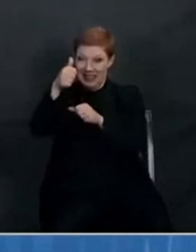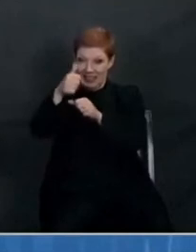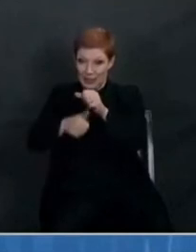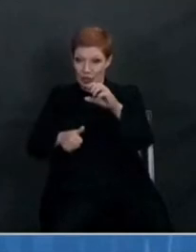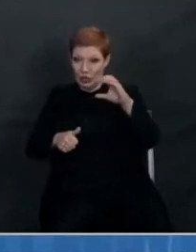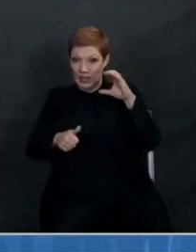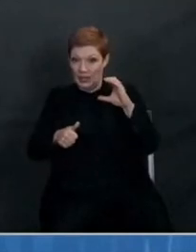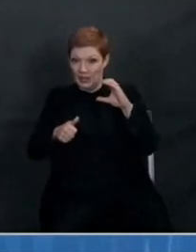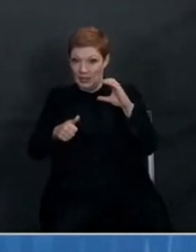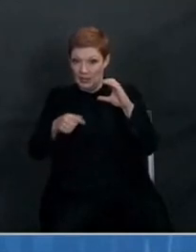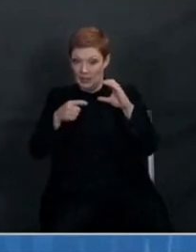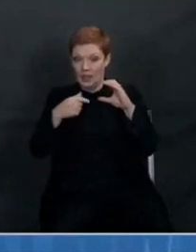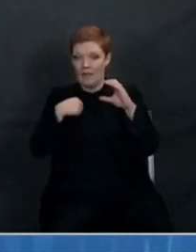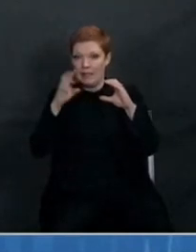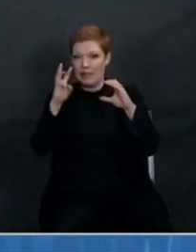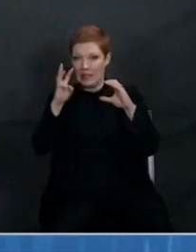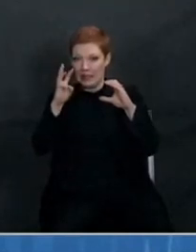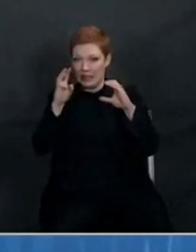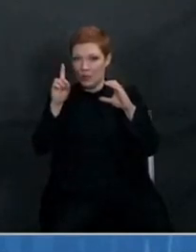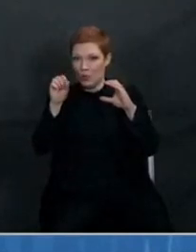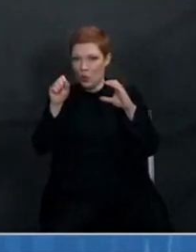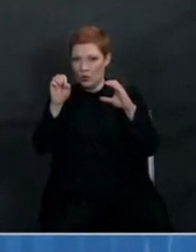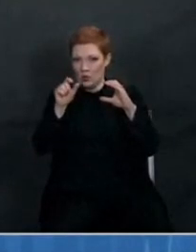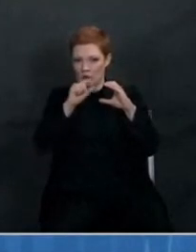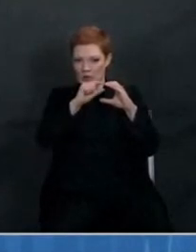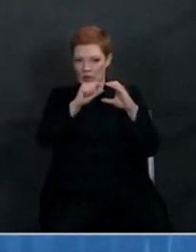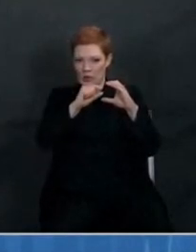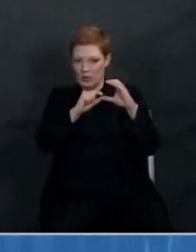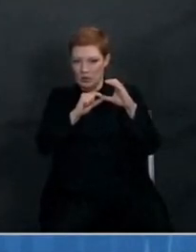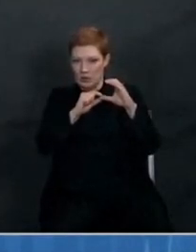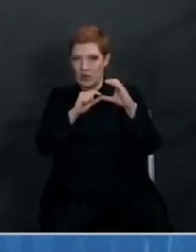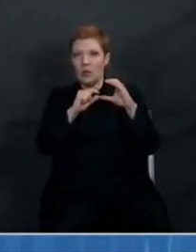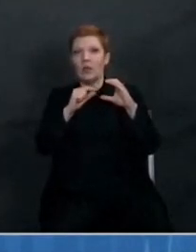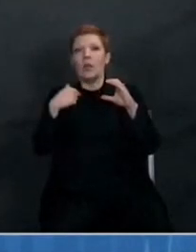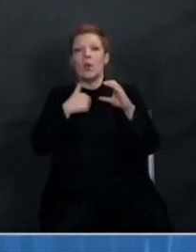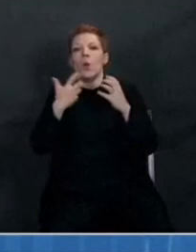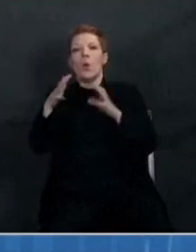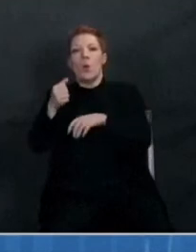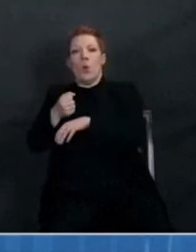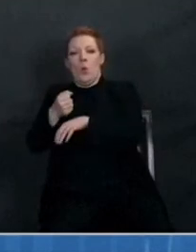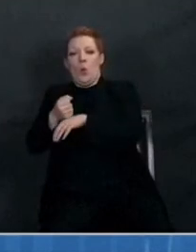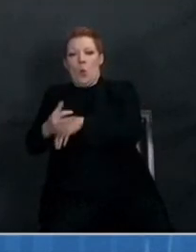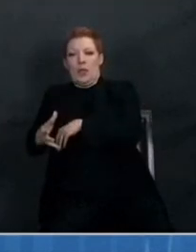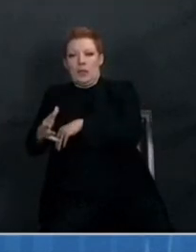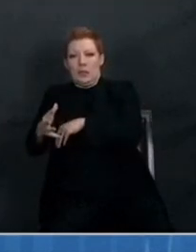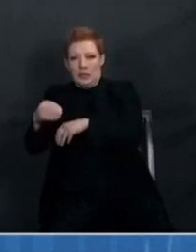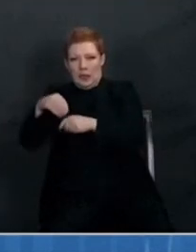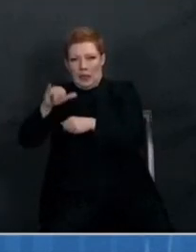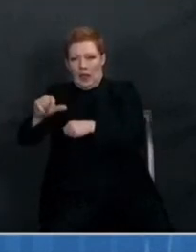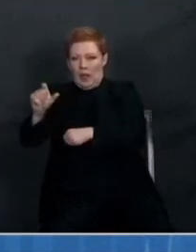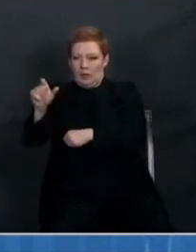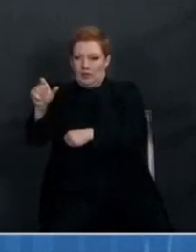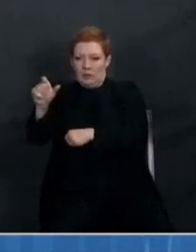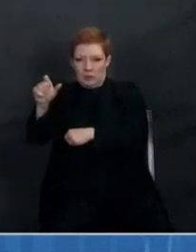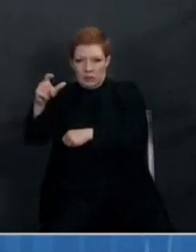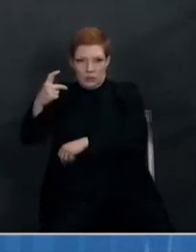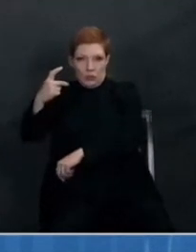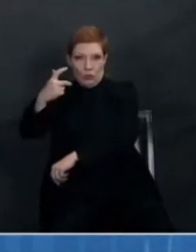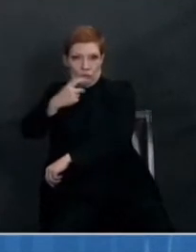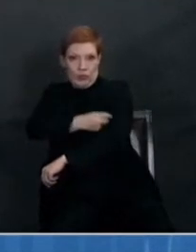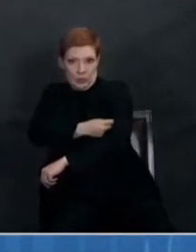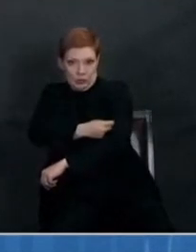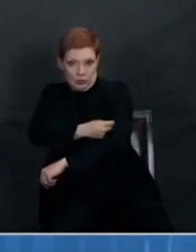Pfizer kits include the most common low dead space syringes, and 20% use other syringe types that can